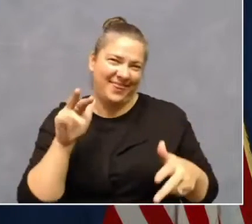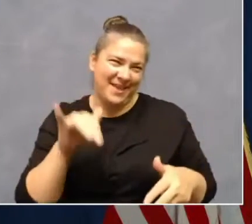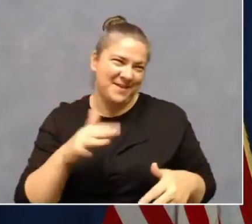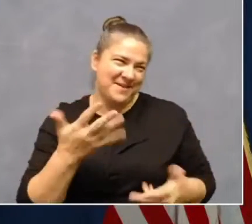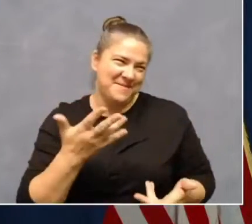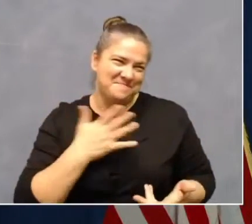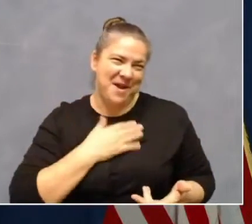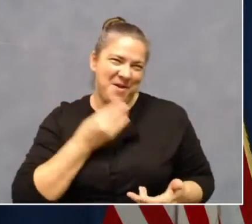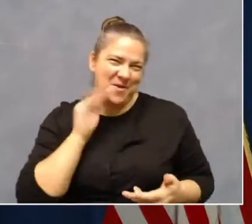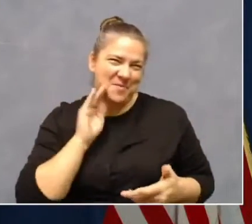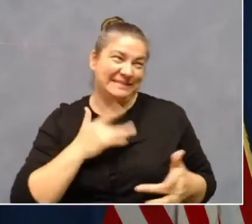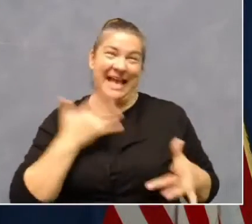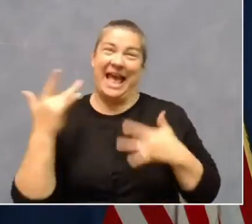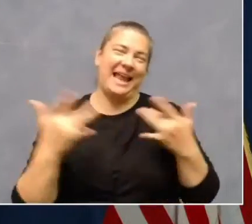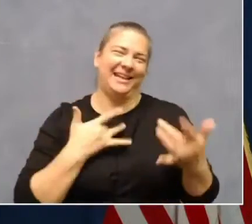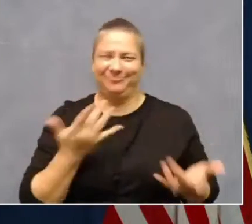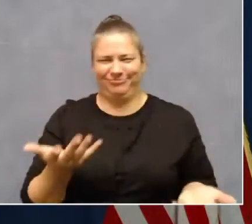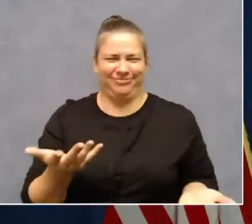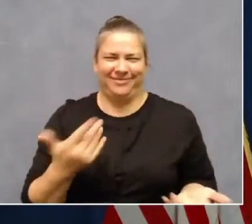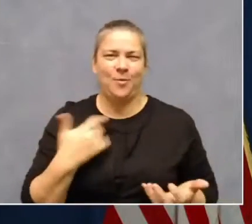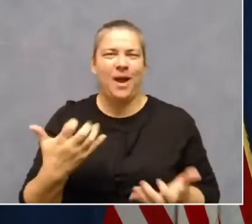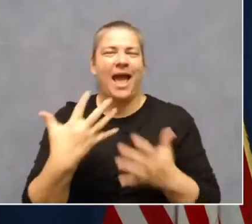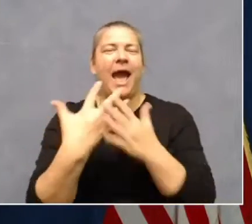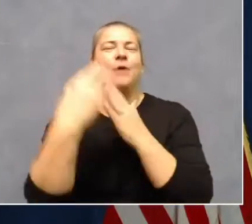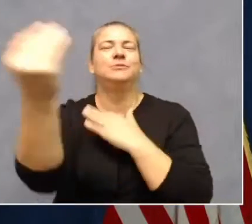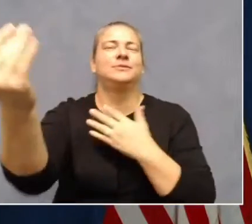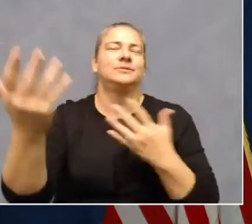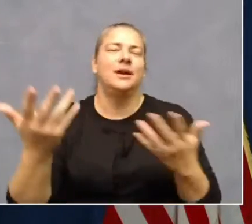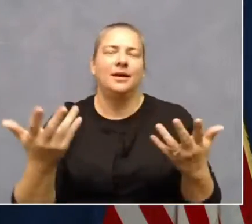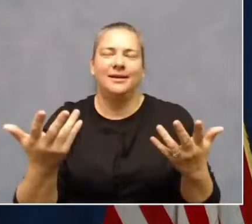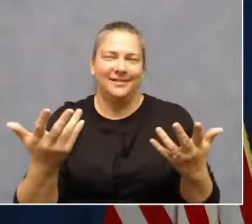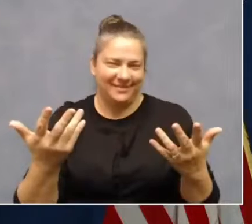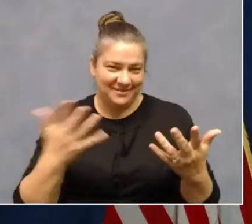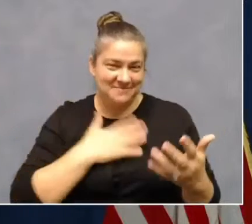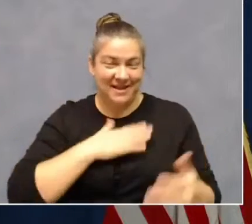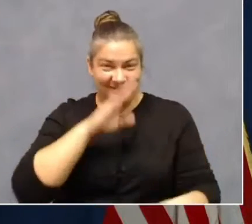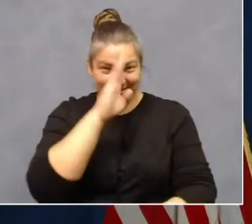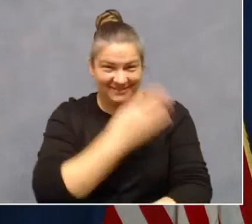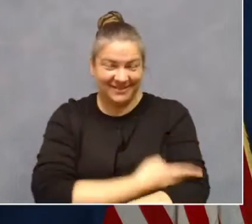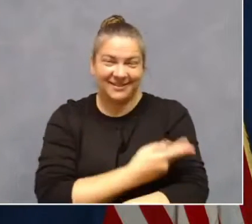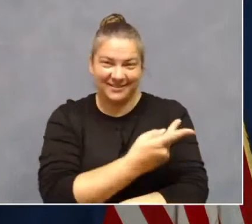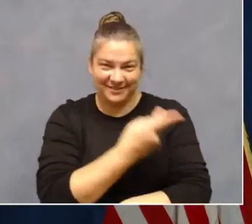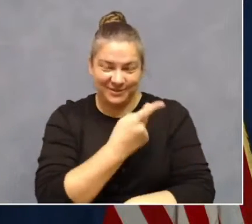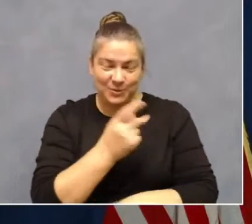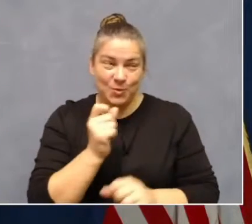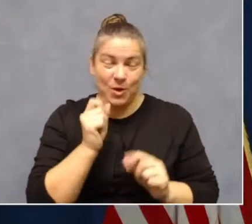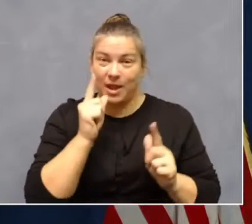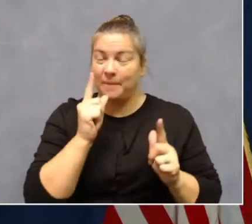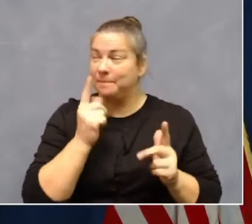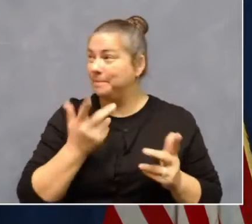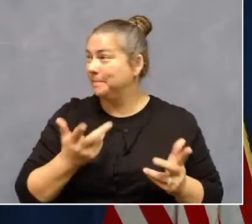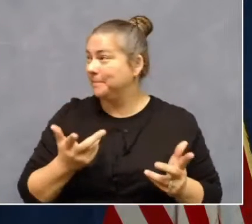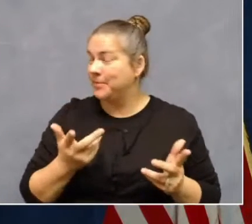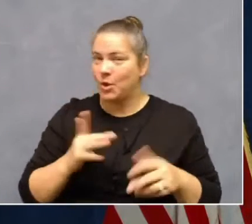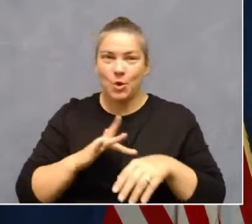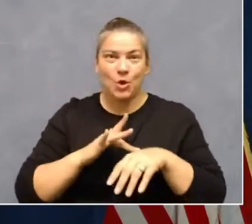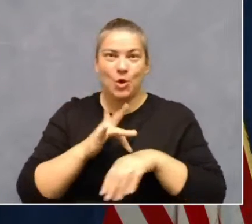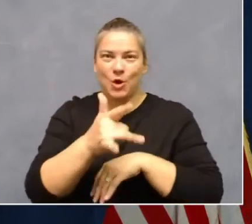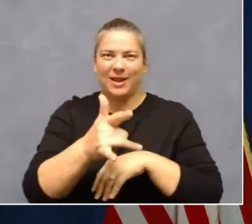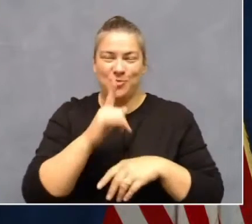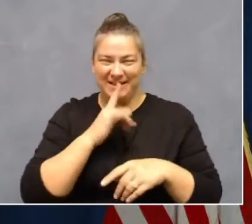Beshear family. I just wanted to get out. My son and I woke up and earlier than we normally